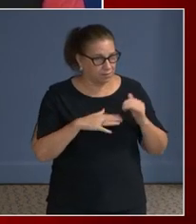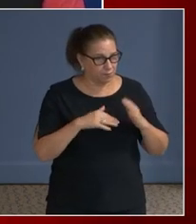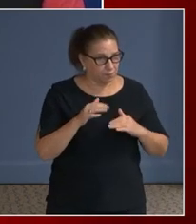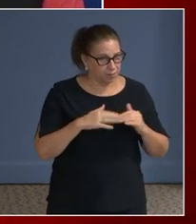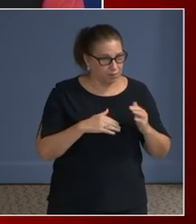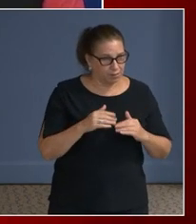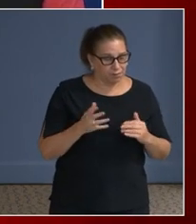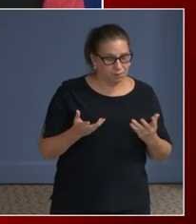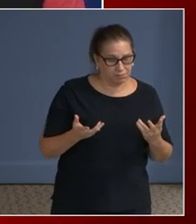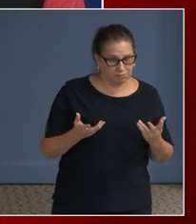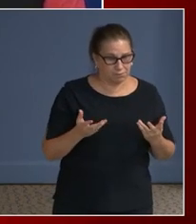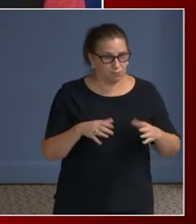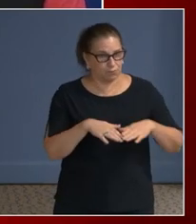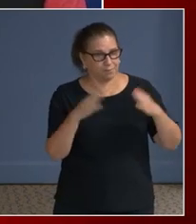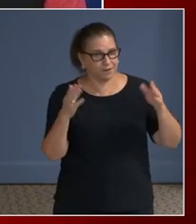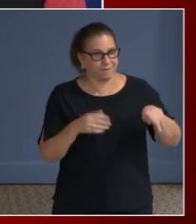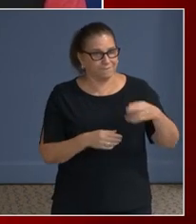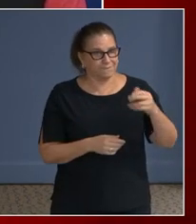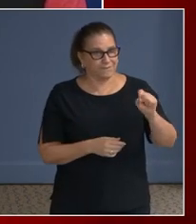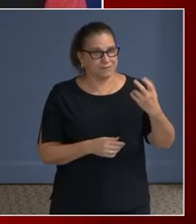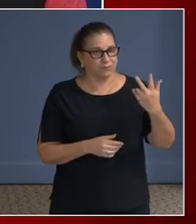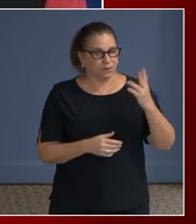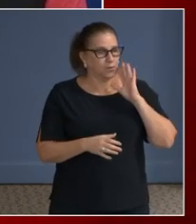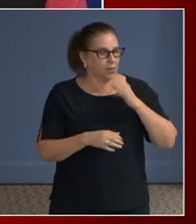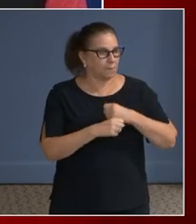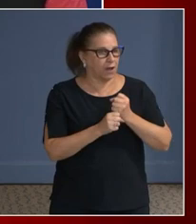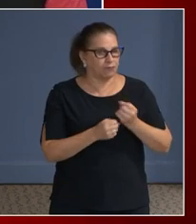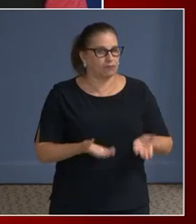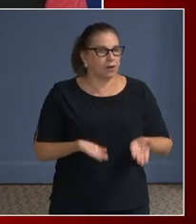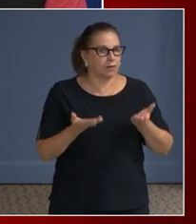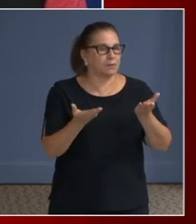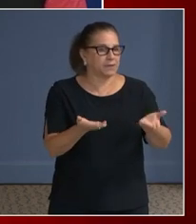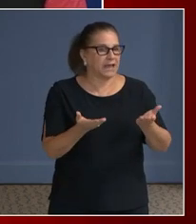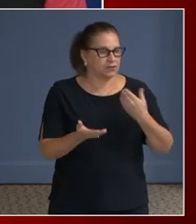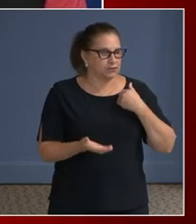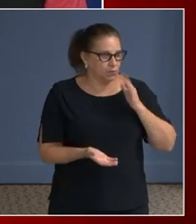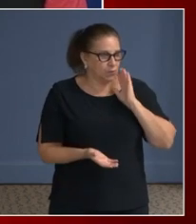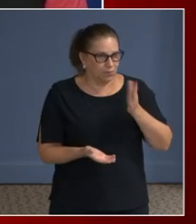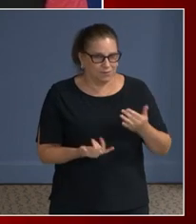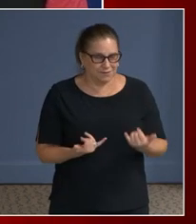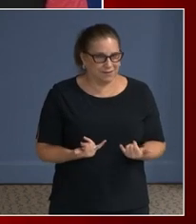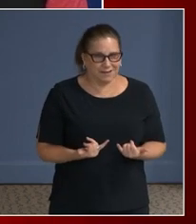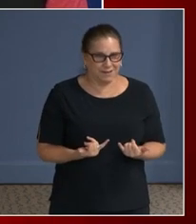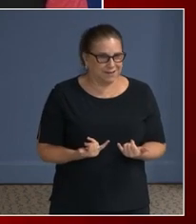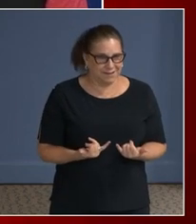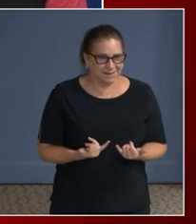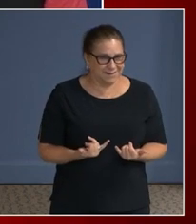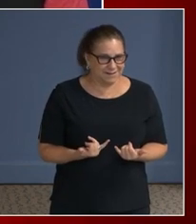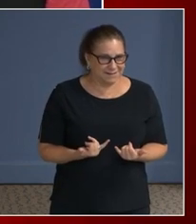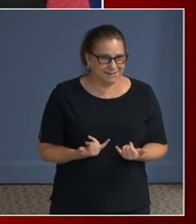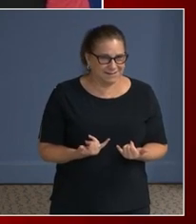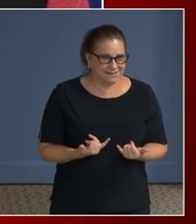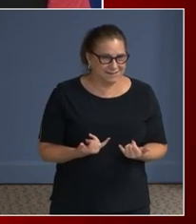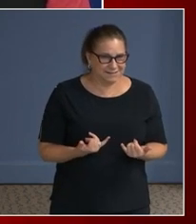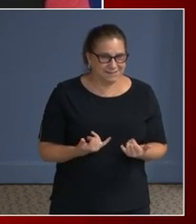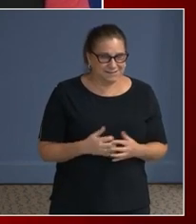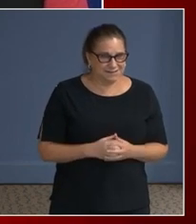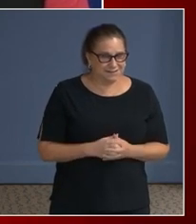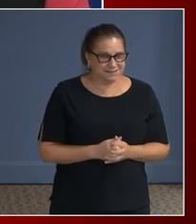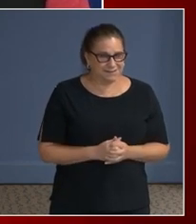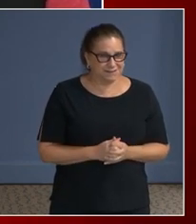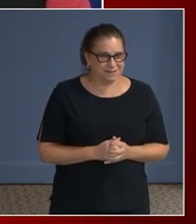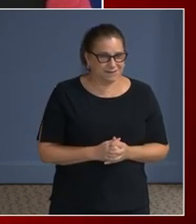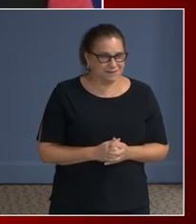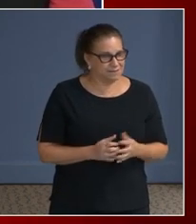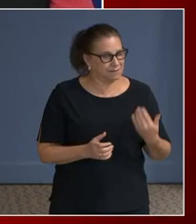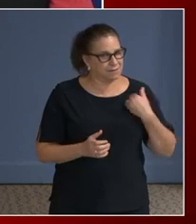that telework could be rolled back, we would have an expectation that individuals who live in the National Capital Region and work in the district